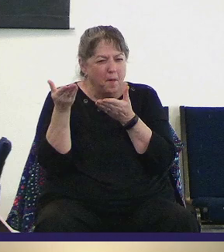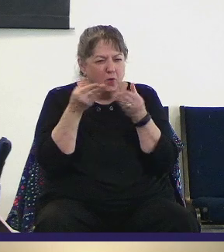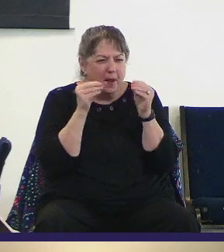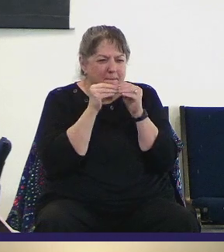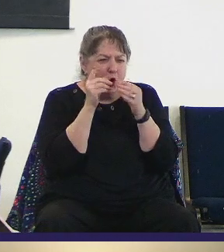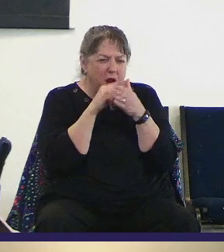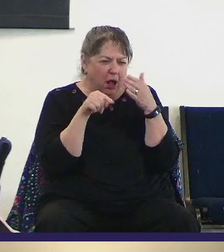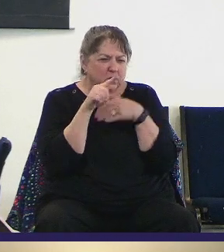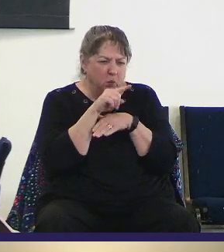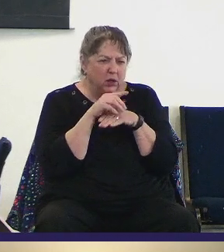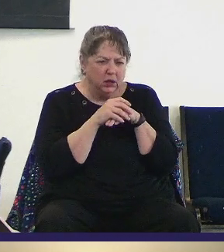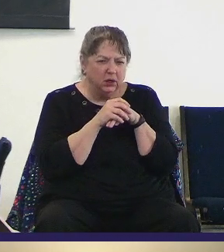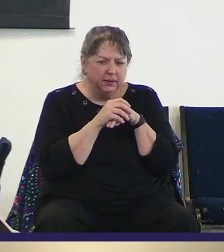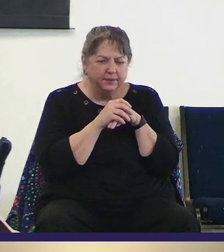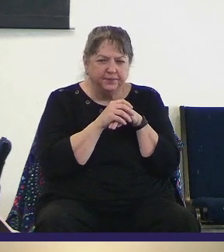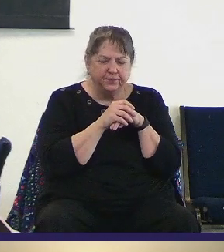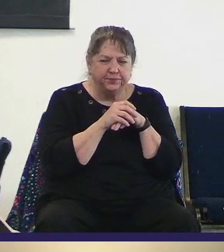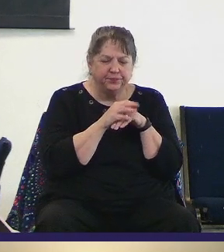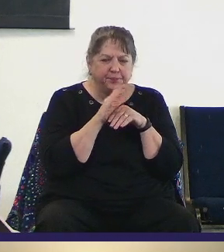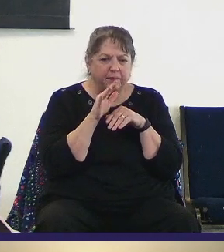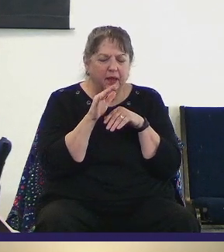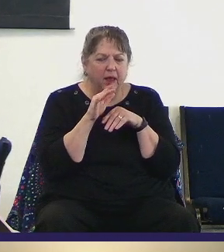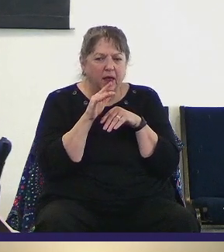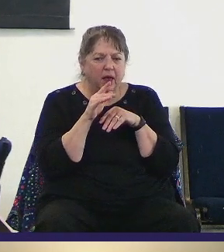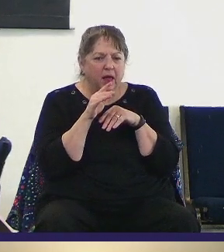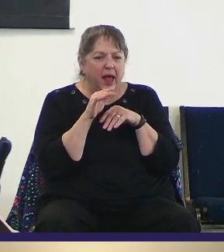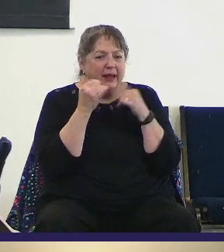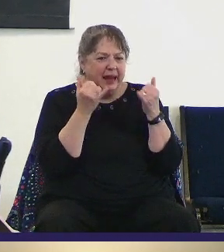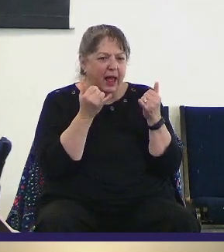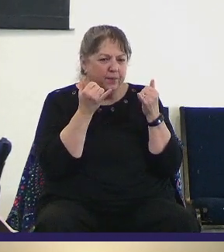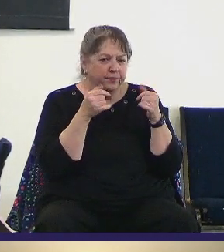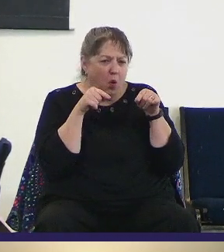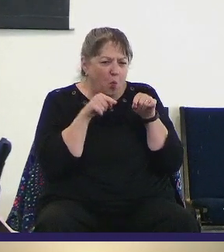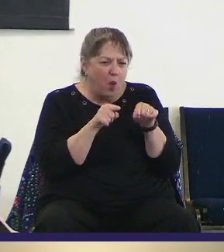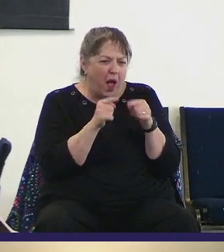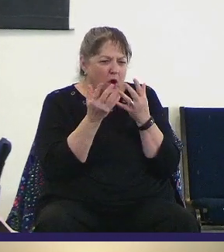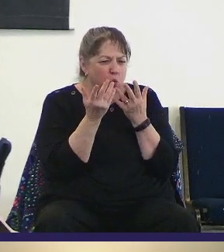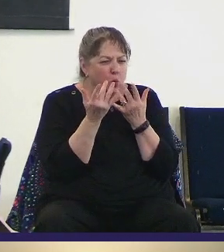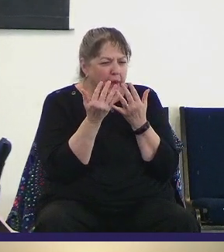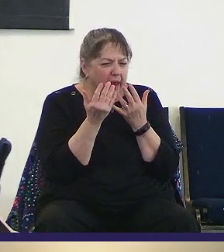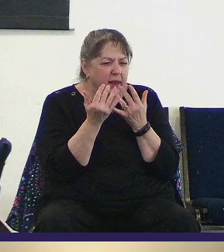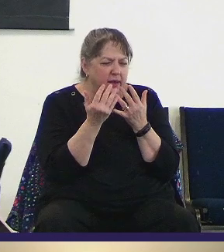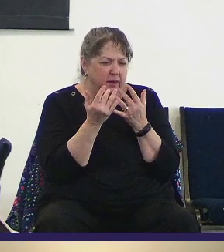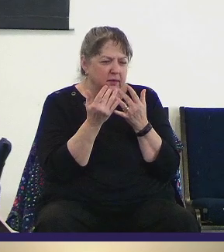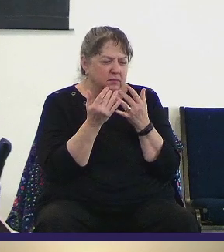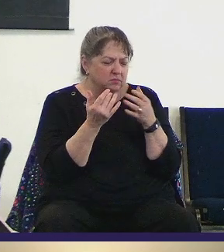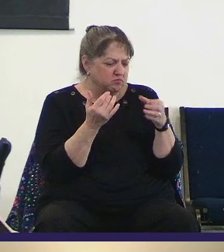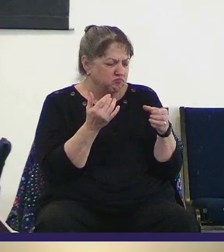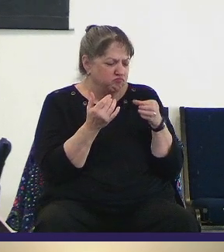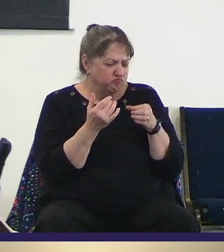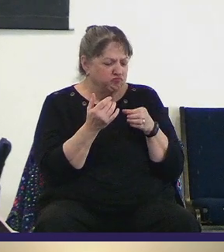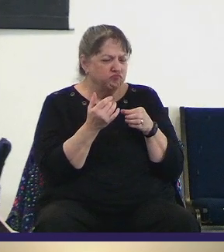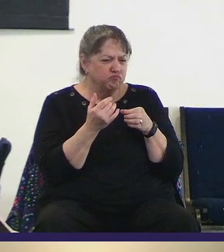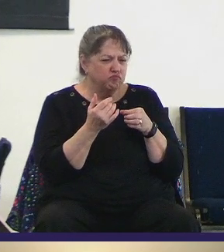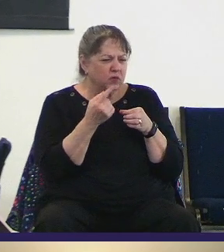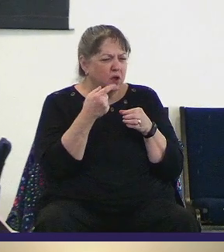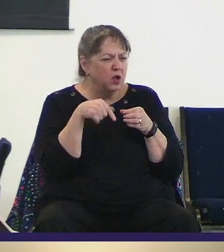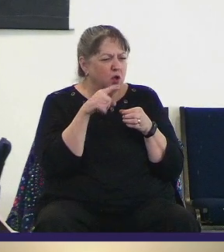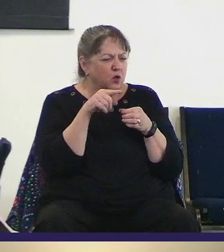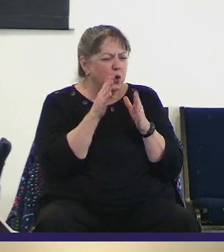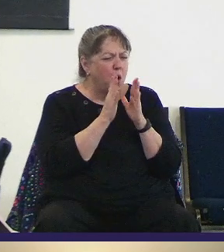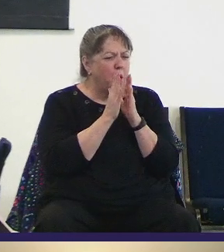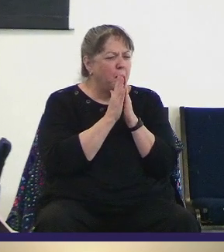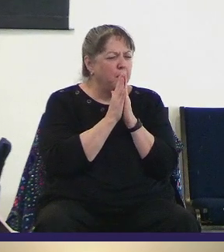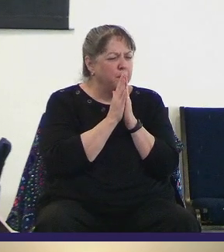Jesus. Maybe there's something about the message he spoke to you about. Maybe it's a praise report of